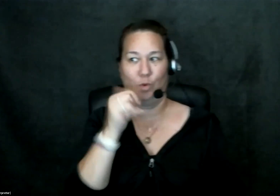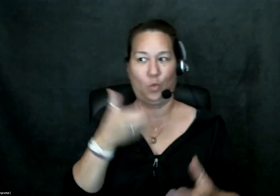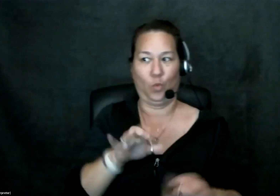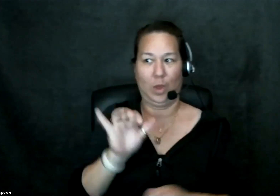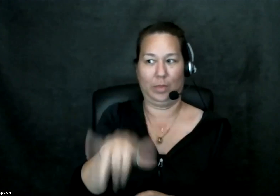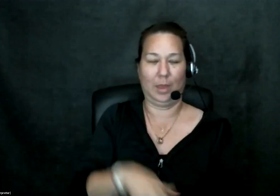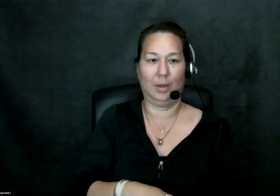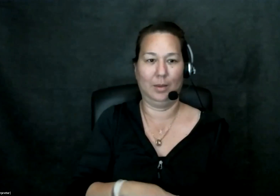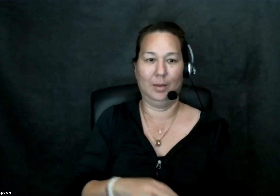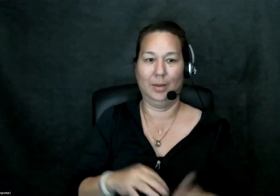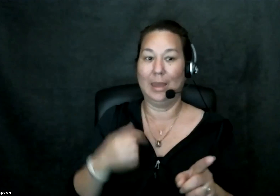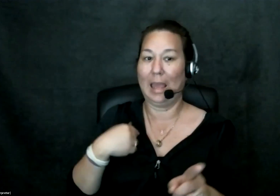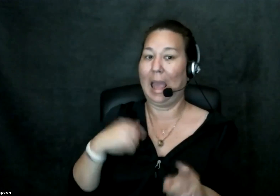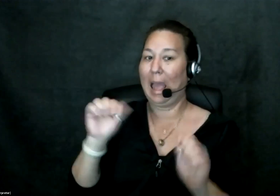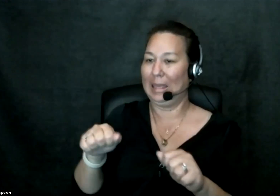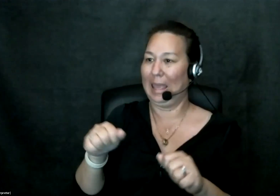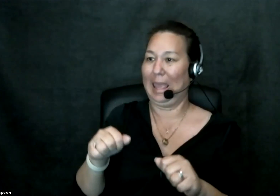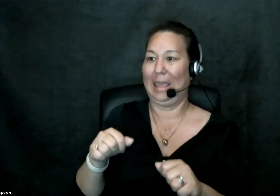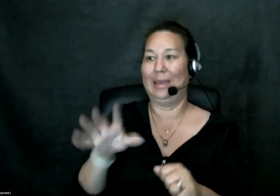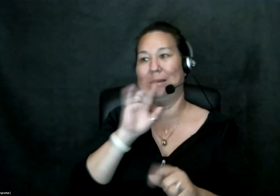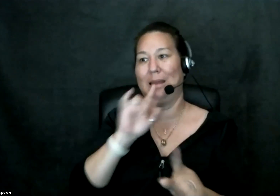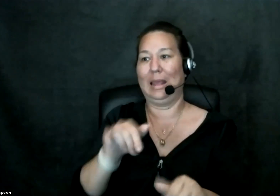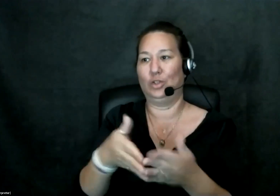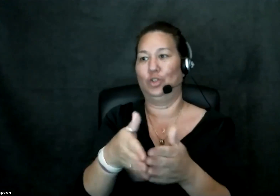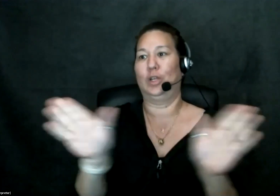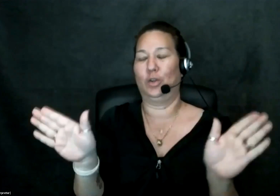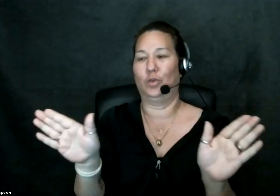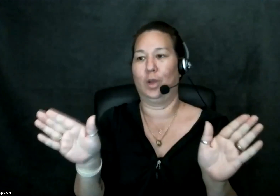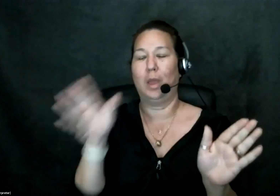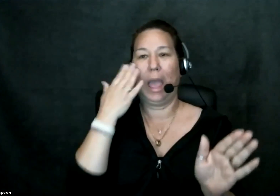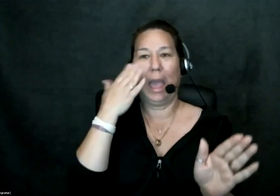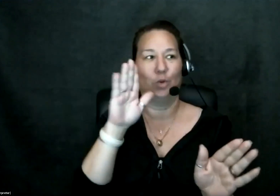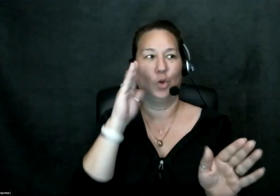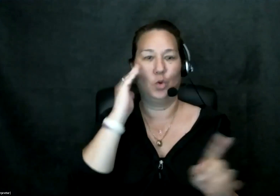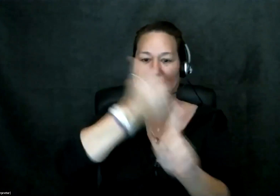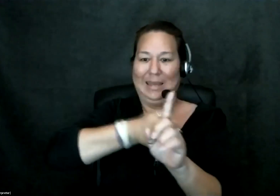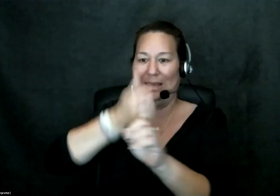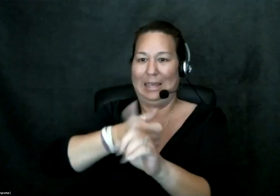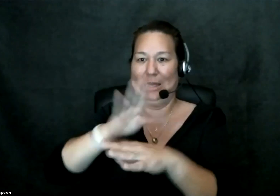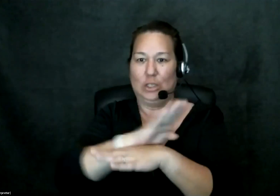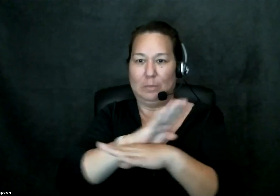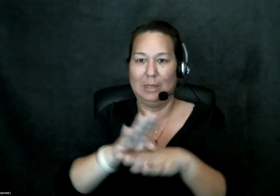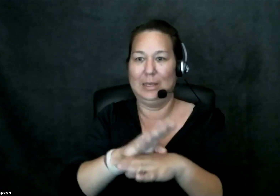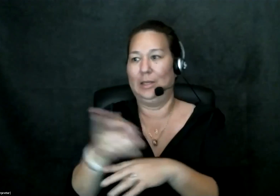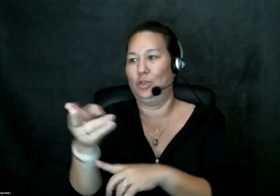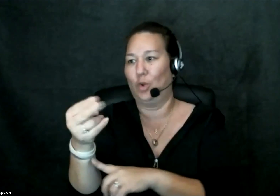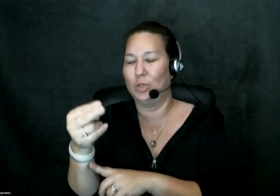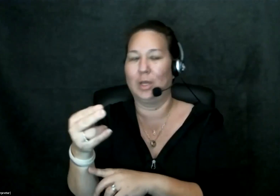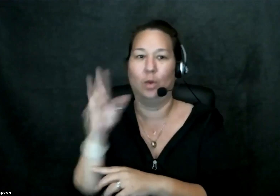I can answer generally. I cannot speak to what each business or hotel would